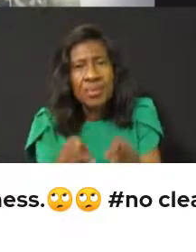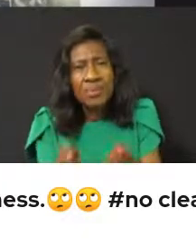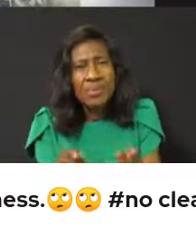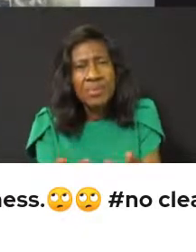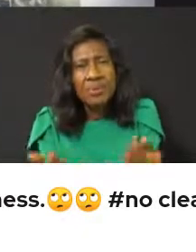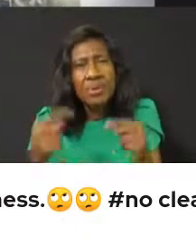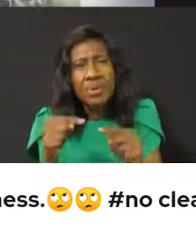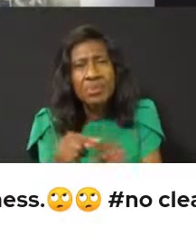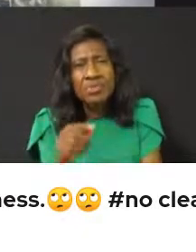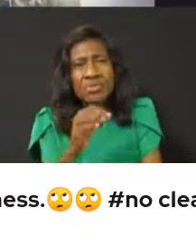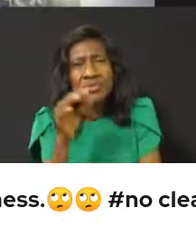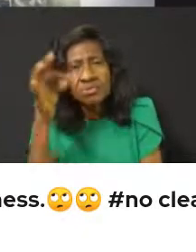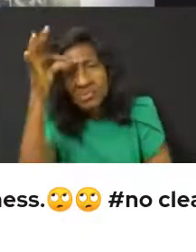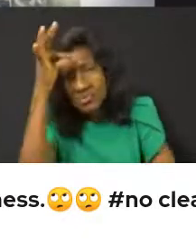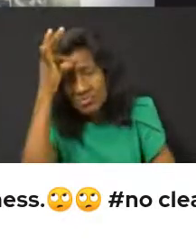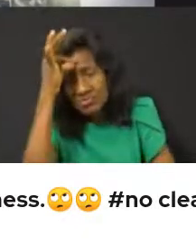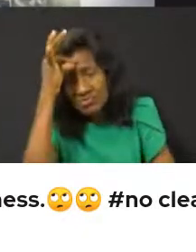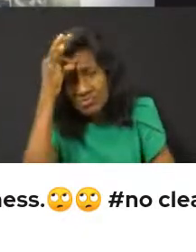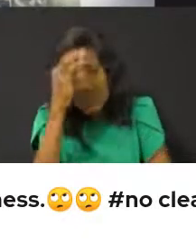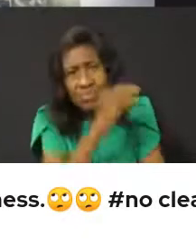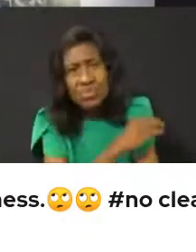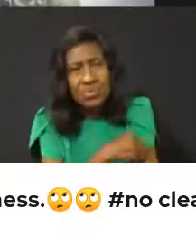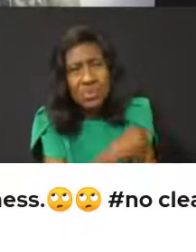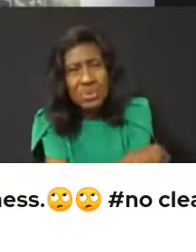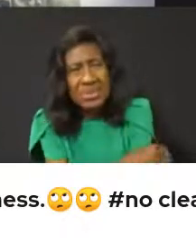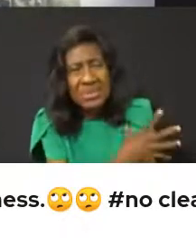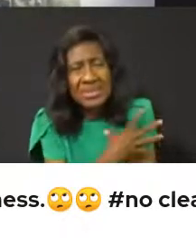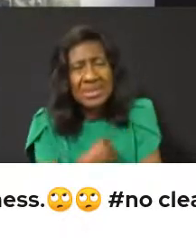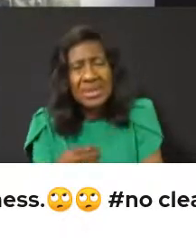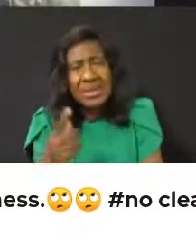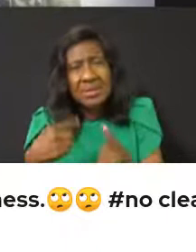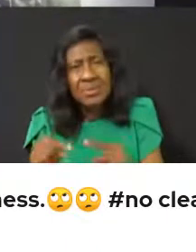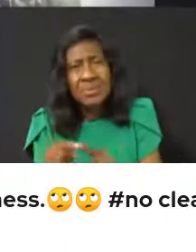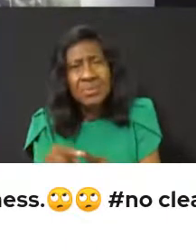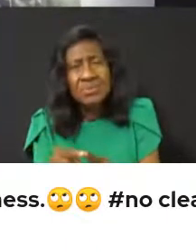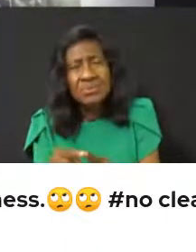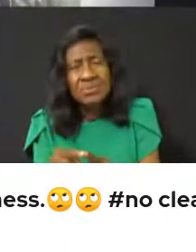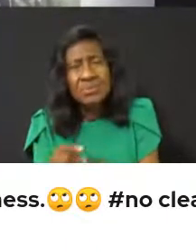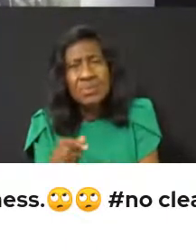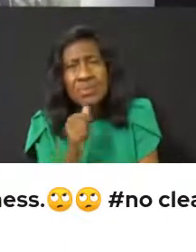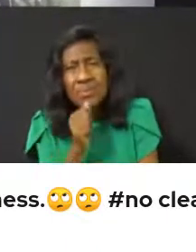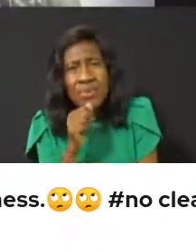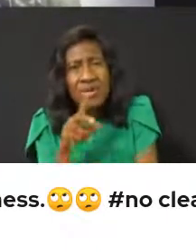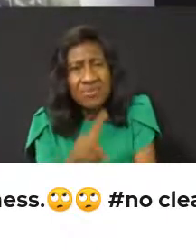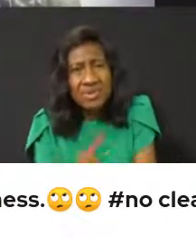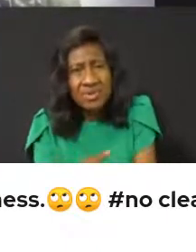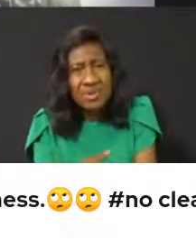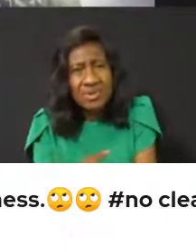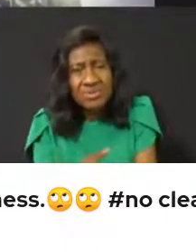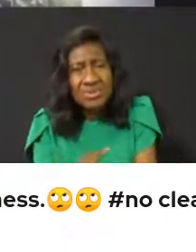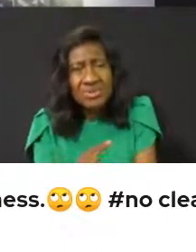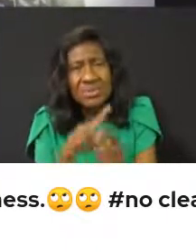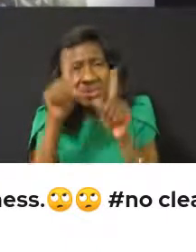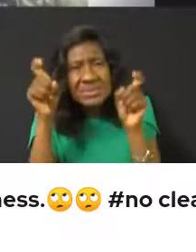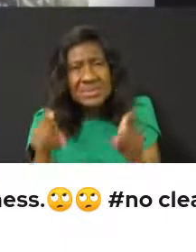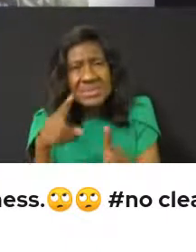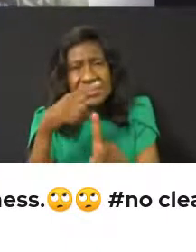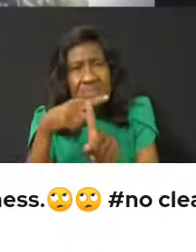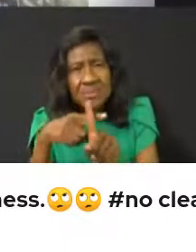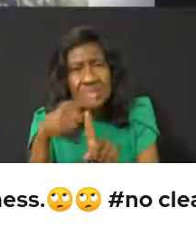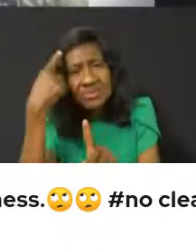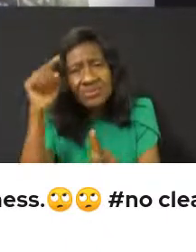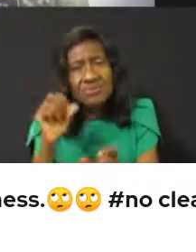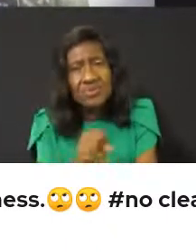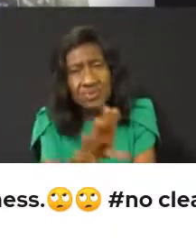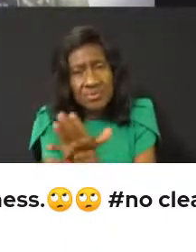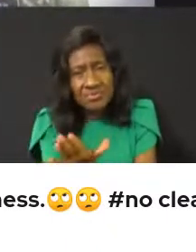flu clinics and going to their private healthcare providers testing positive for COVID-19. How are the health services